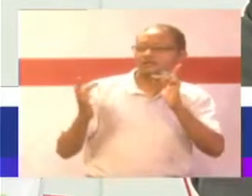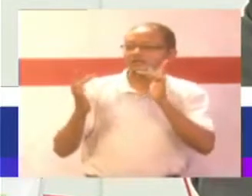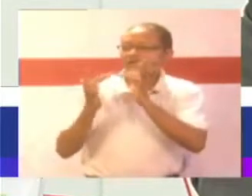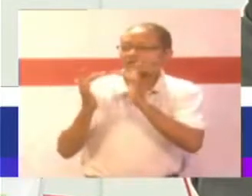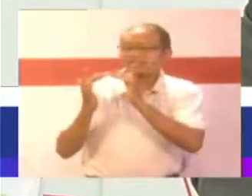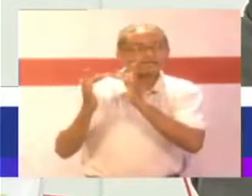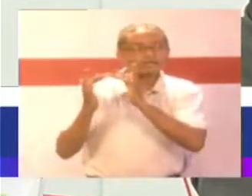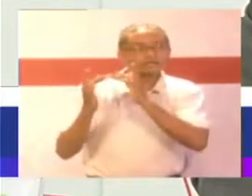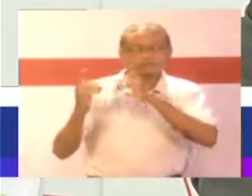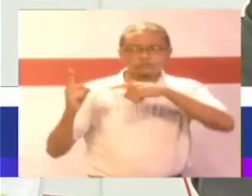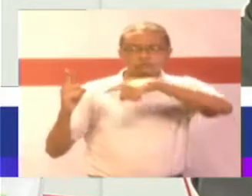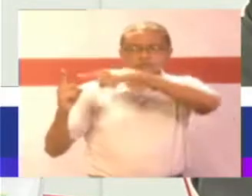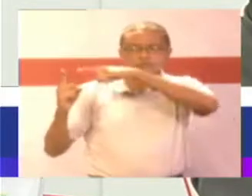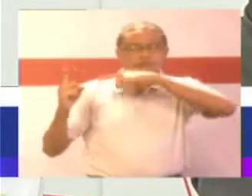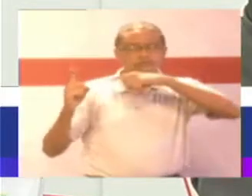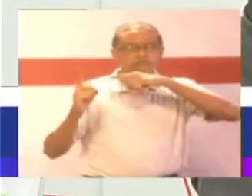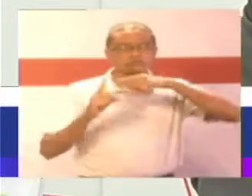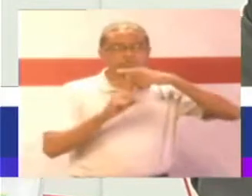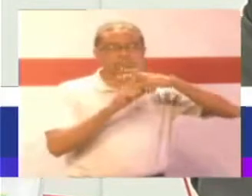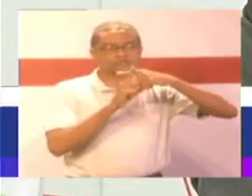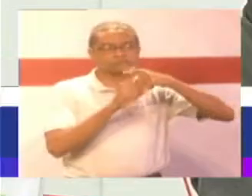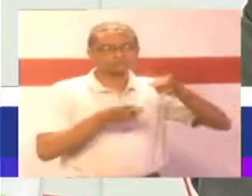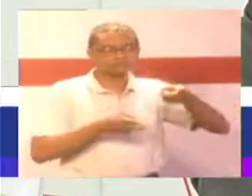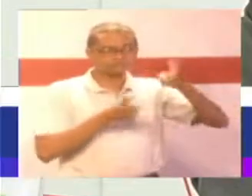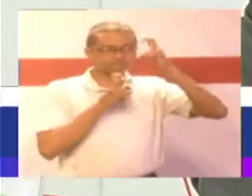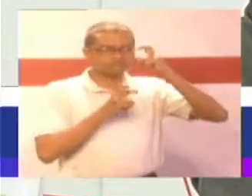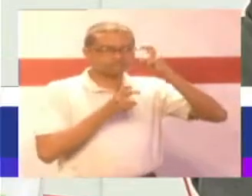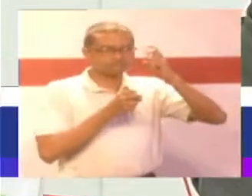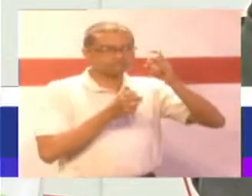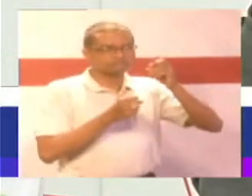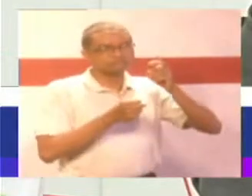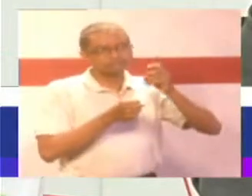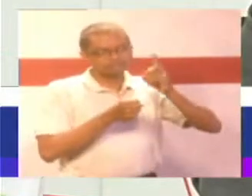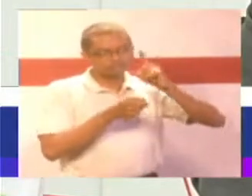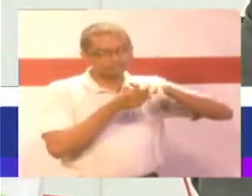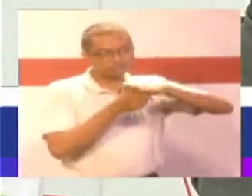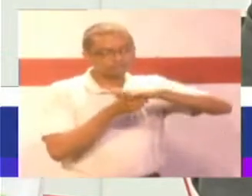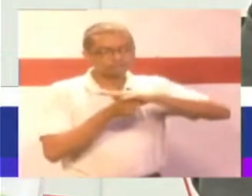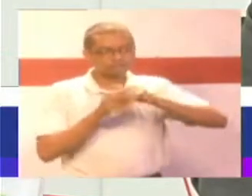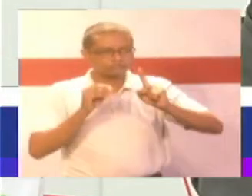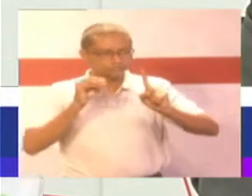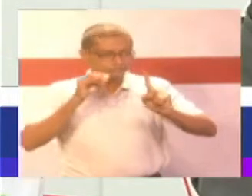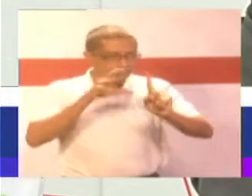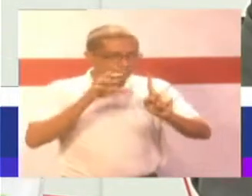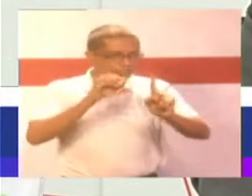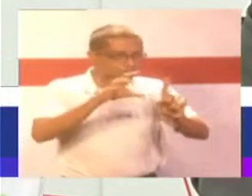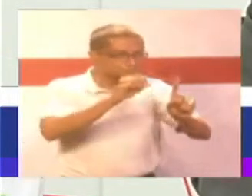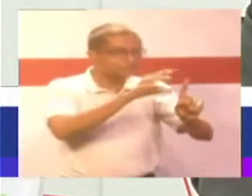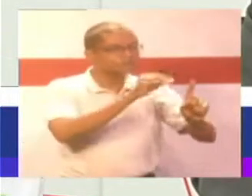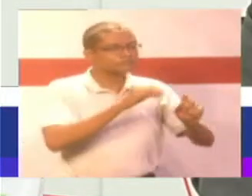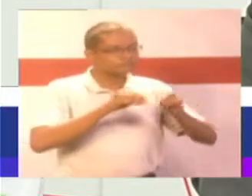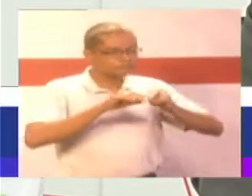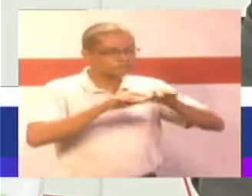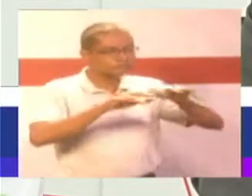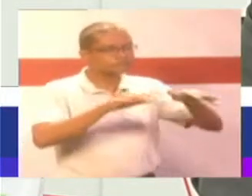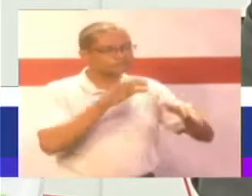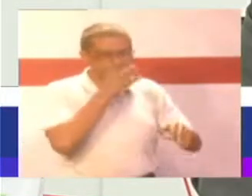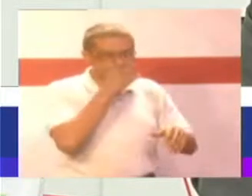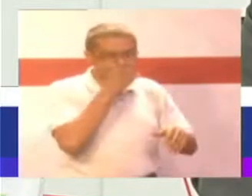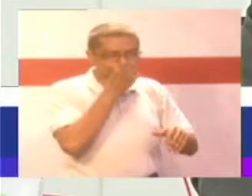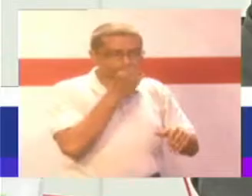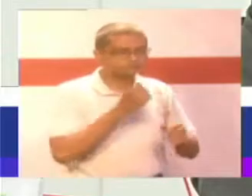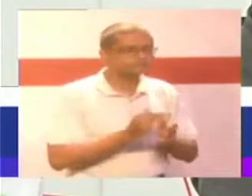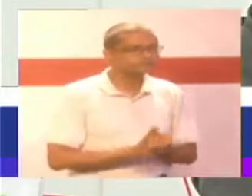positives who weren't sequenced, but who would then be assumed also to be Delta. So that the proportions and the numbers that you're seeking here don't,